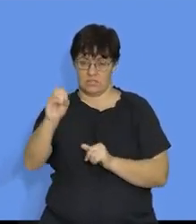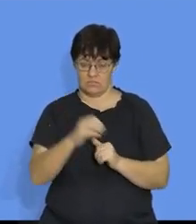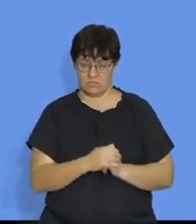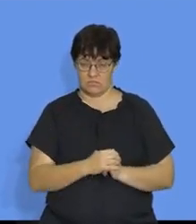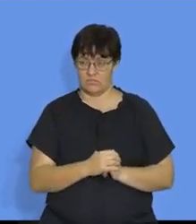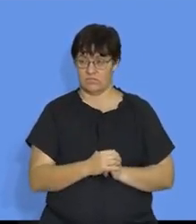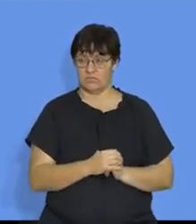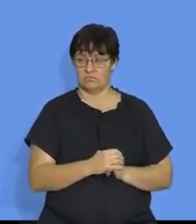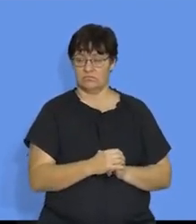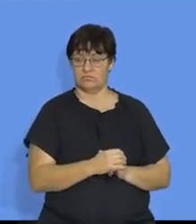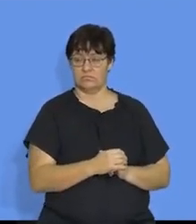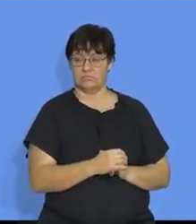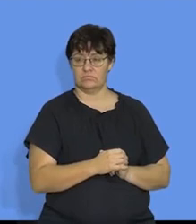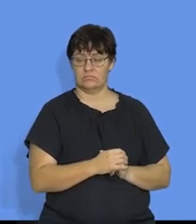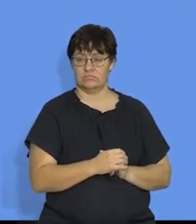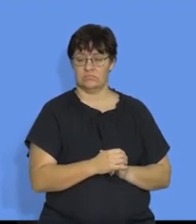is equal to 0.